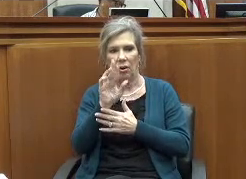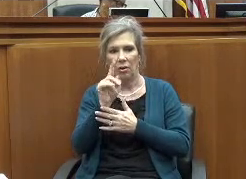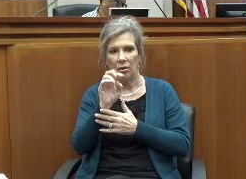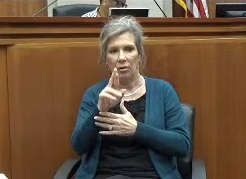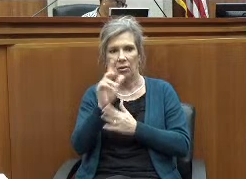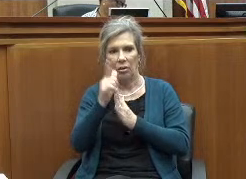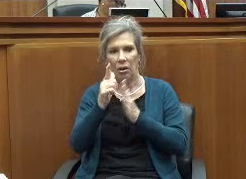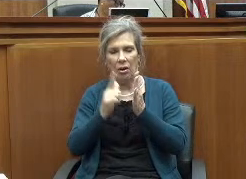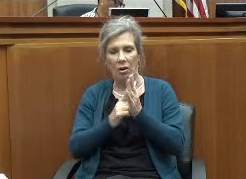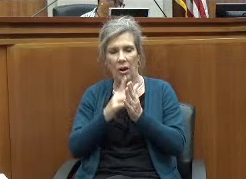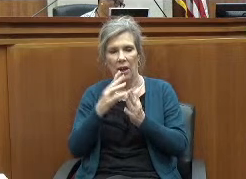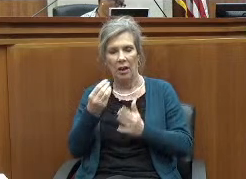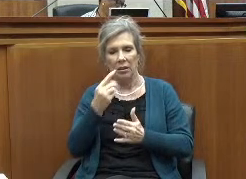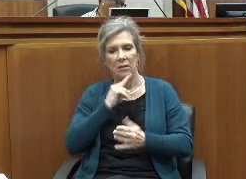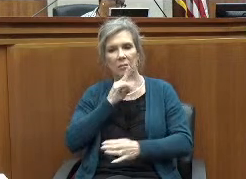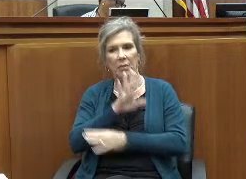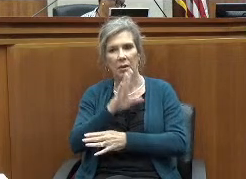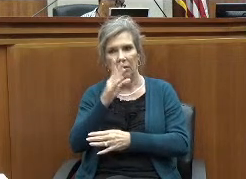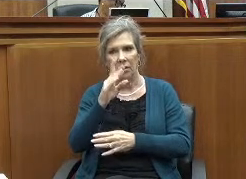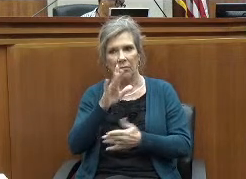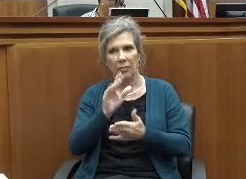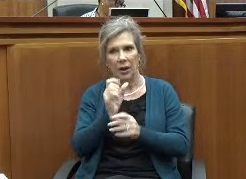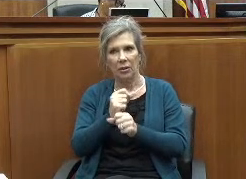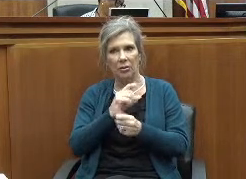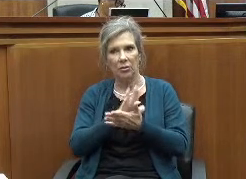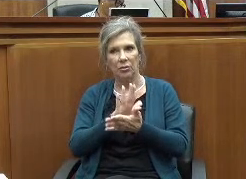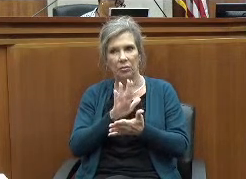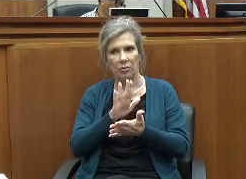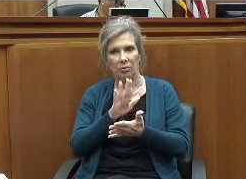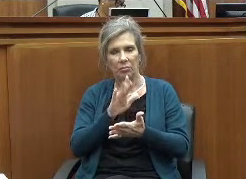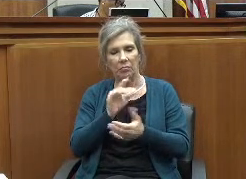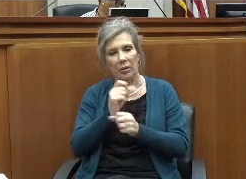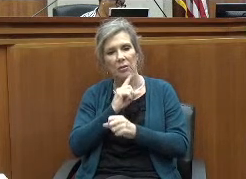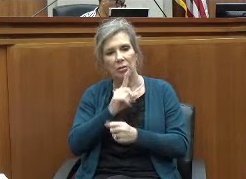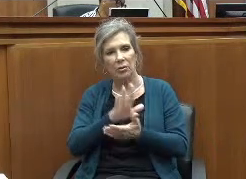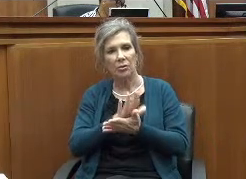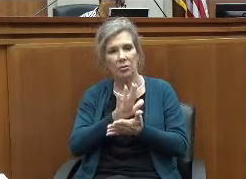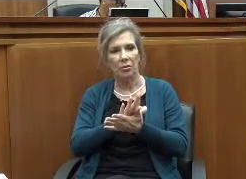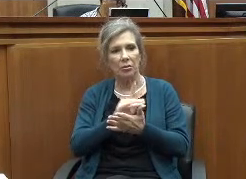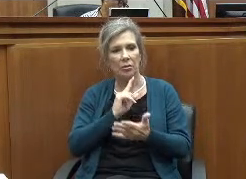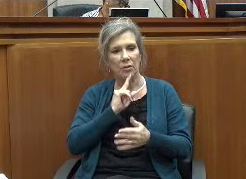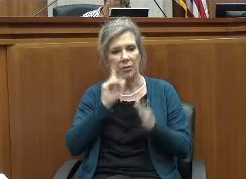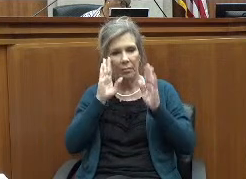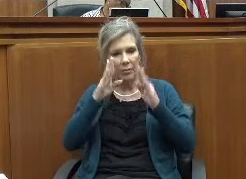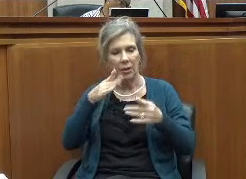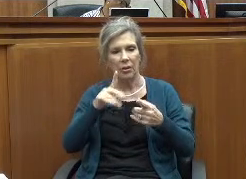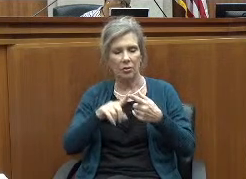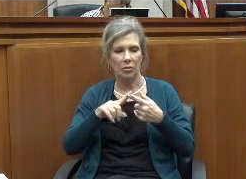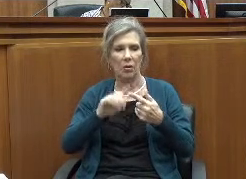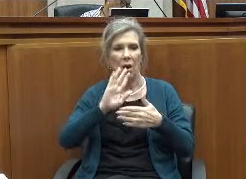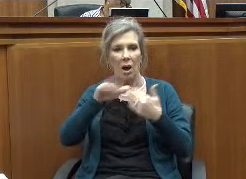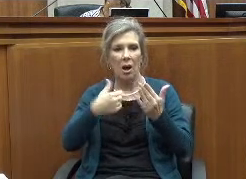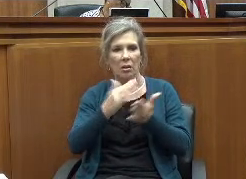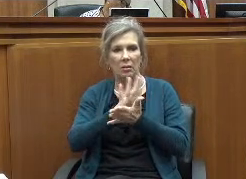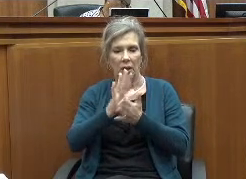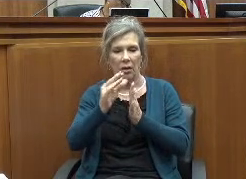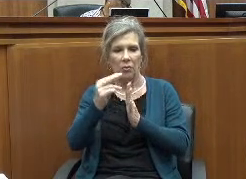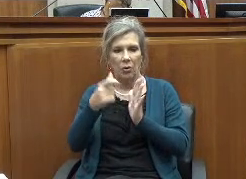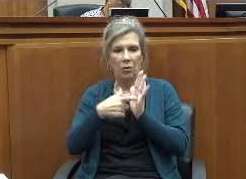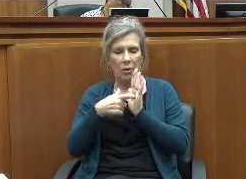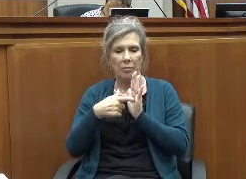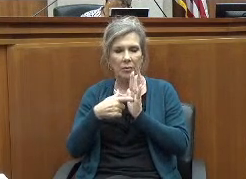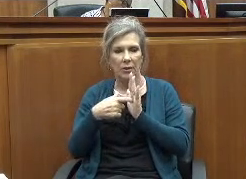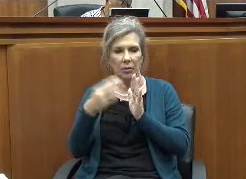ensuring the school is accountable for all state requirements and will be good stewards of public resources. Each child